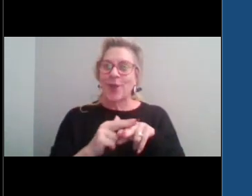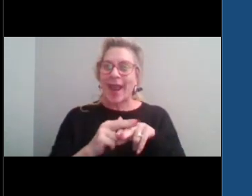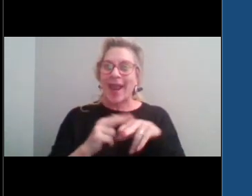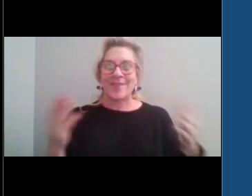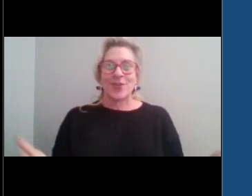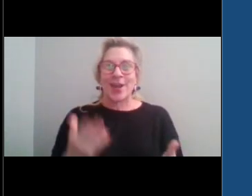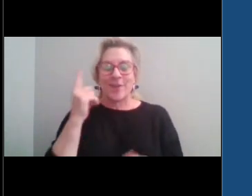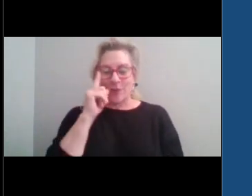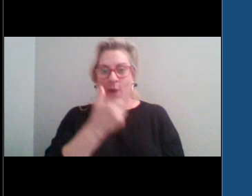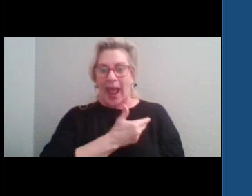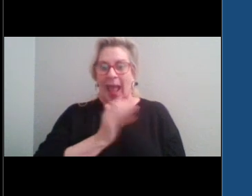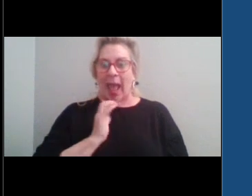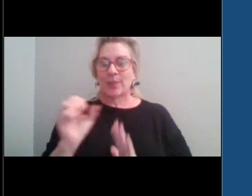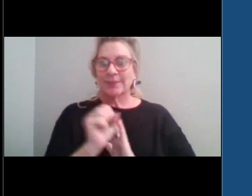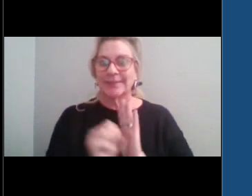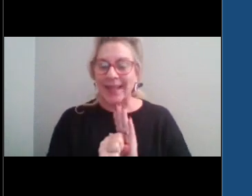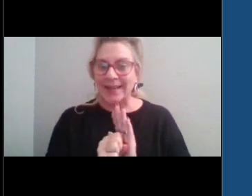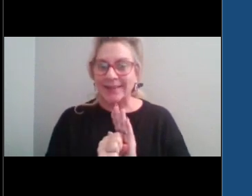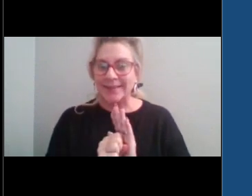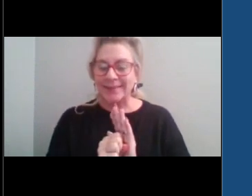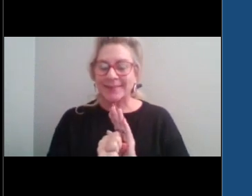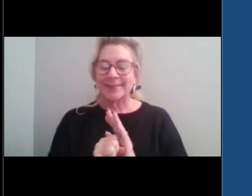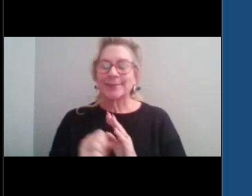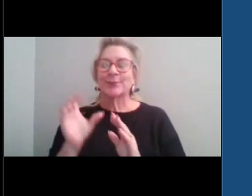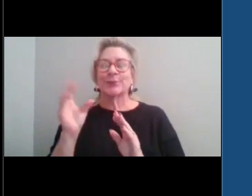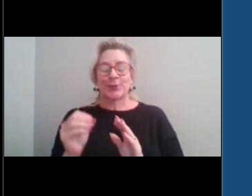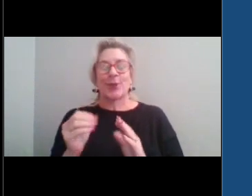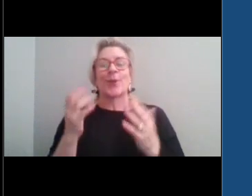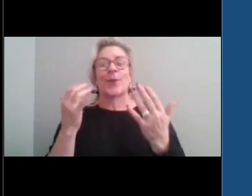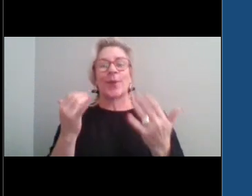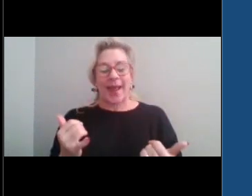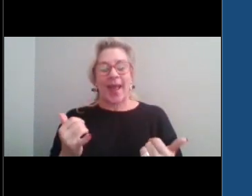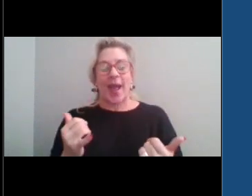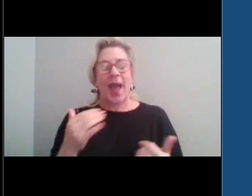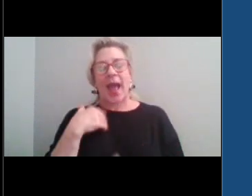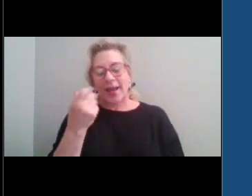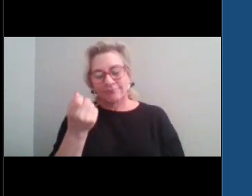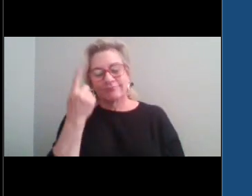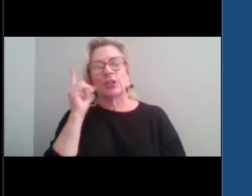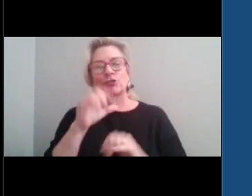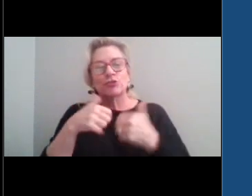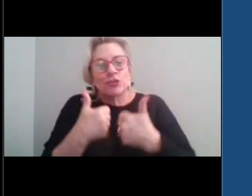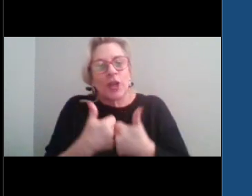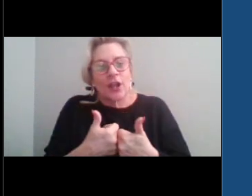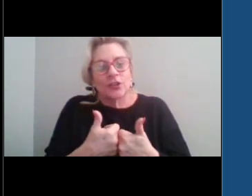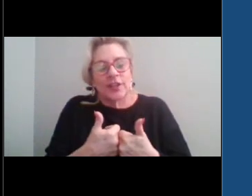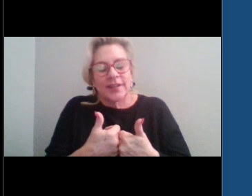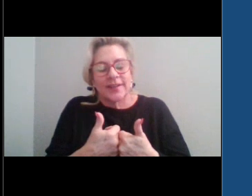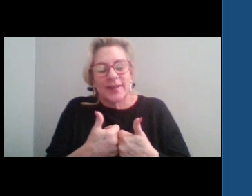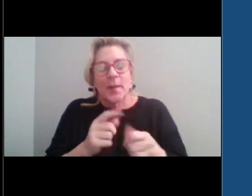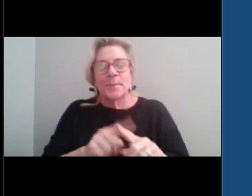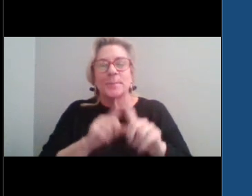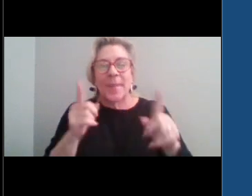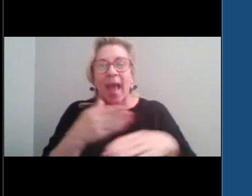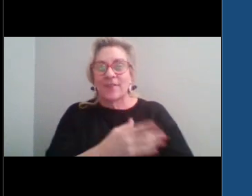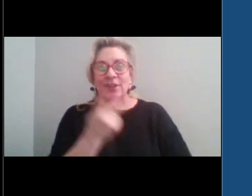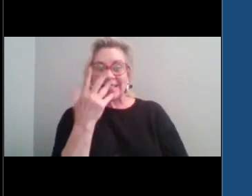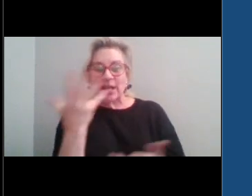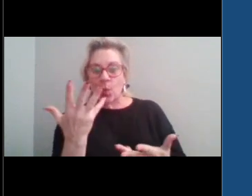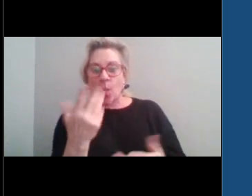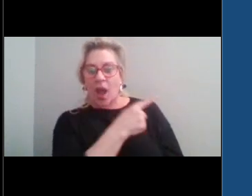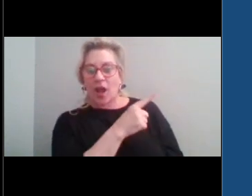in our state. The task before us is no doubt challenging, but again, after seeing what they've been able